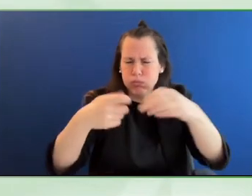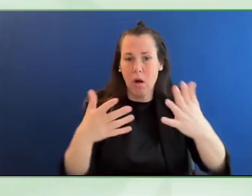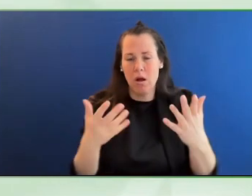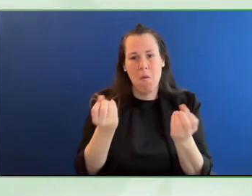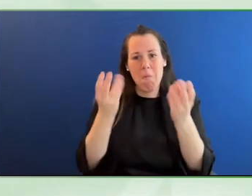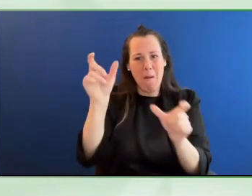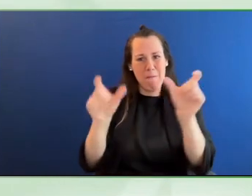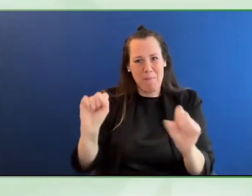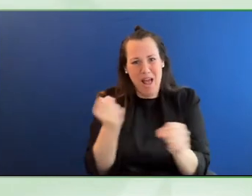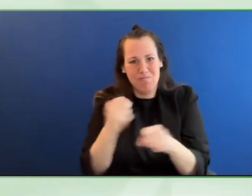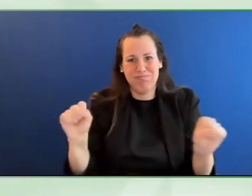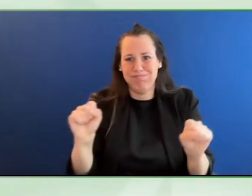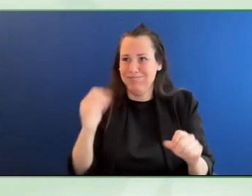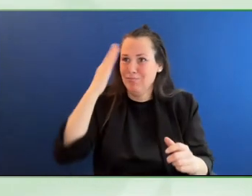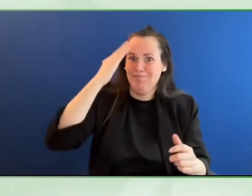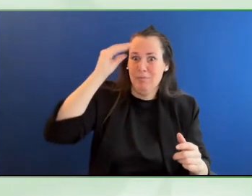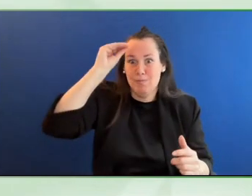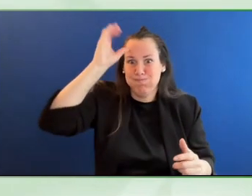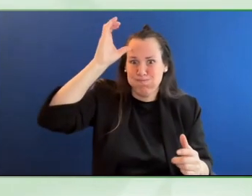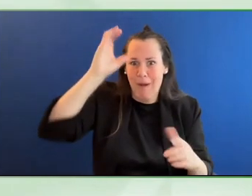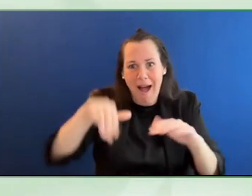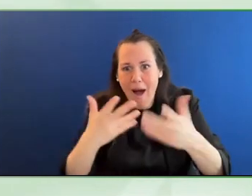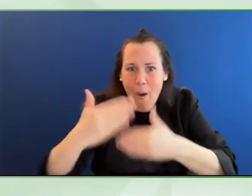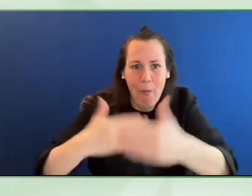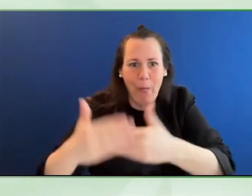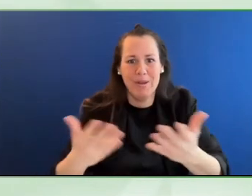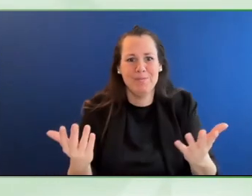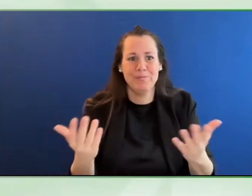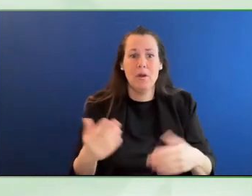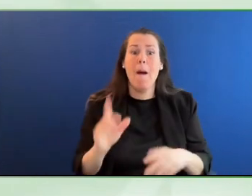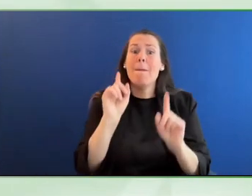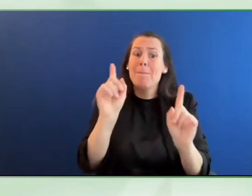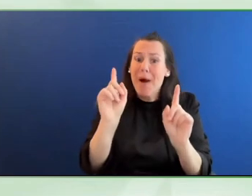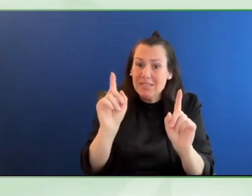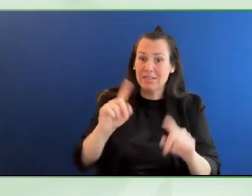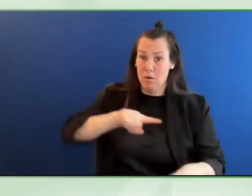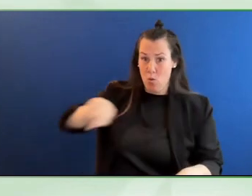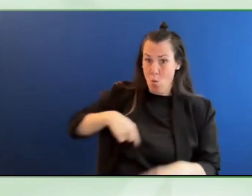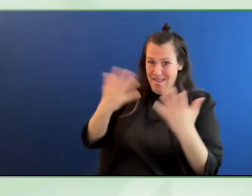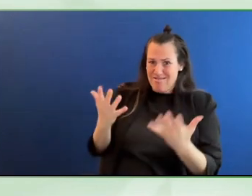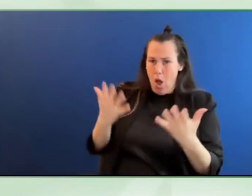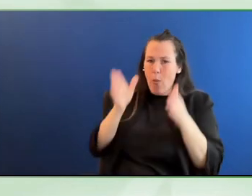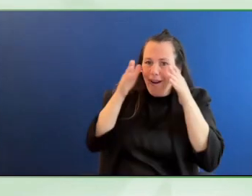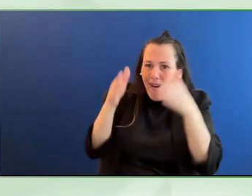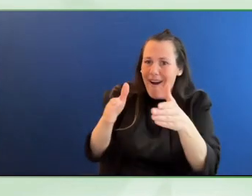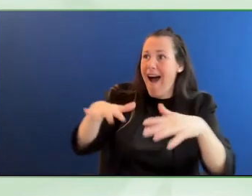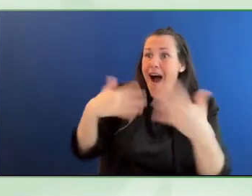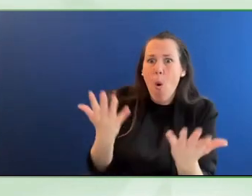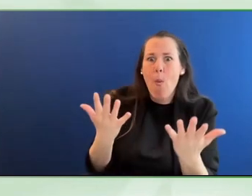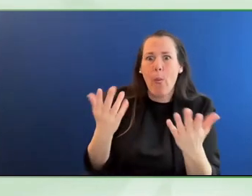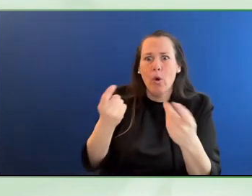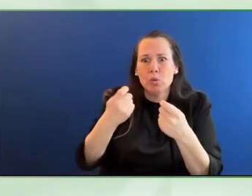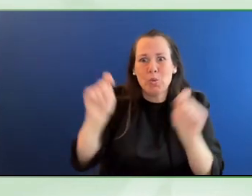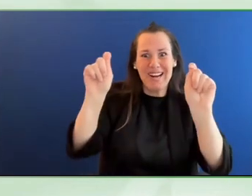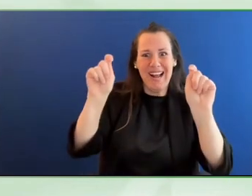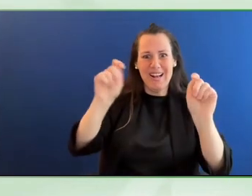so we know how to do it, and it's a benefit to them. So it really is a two-way street